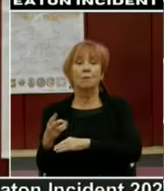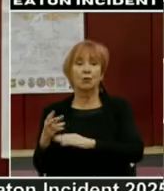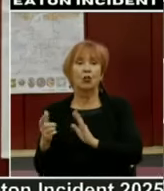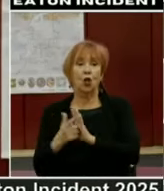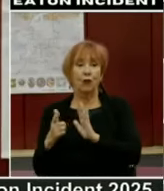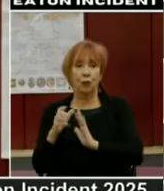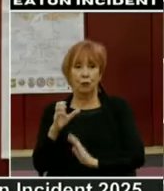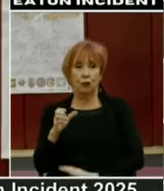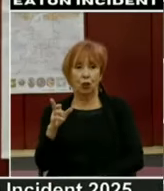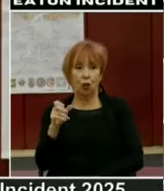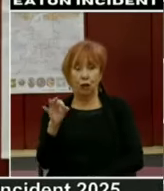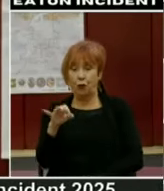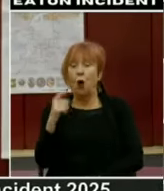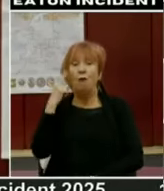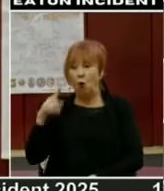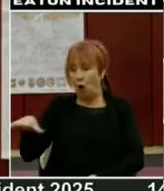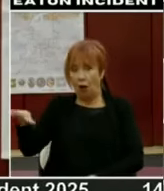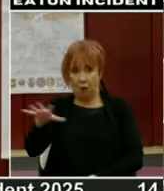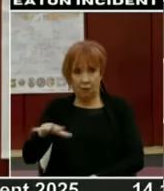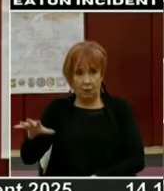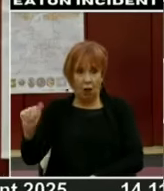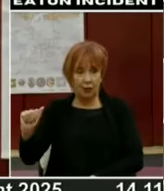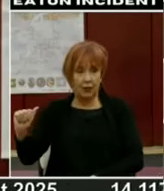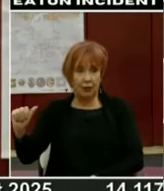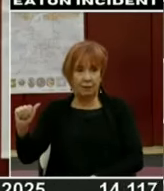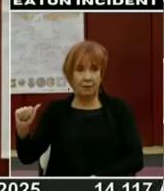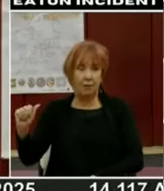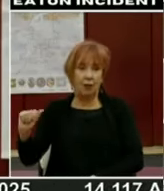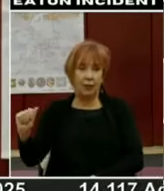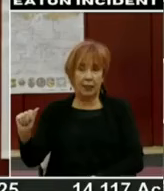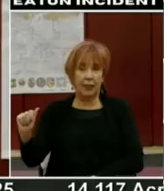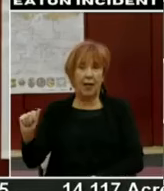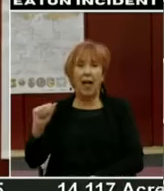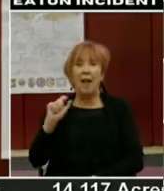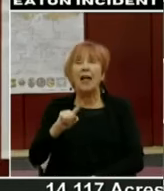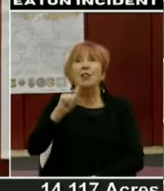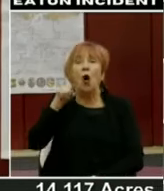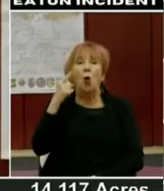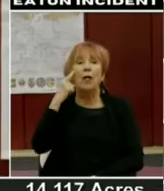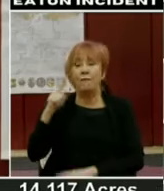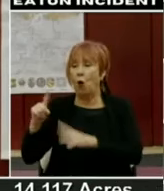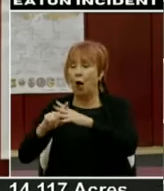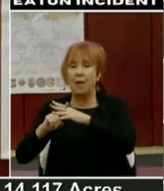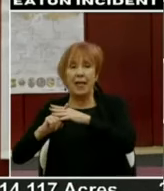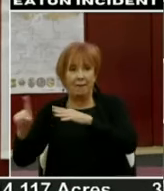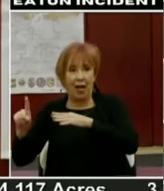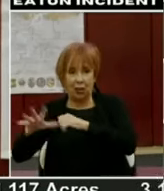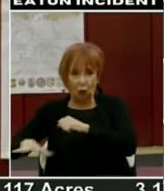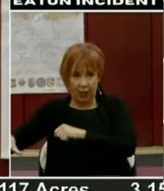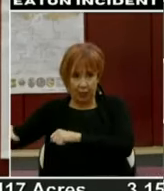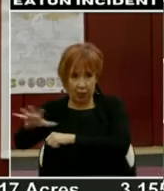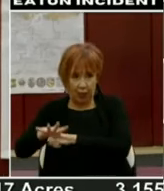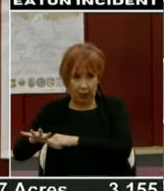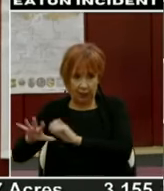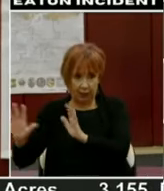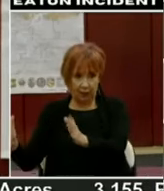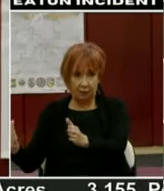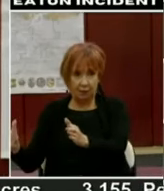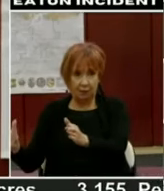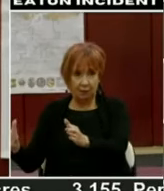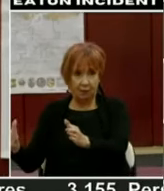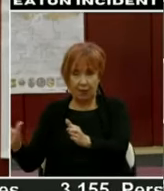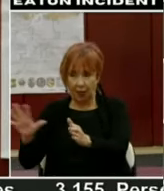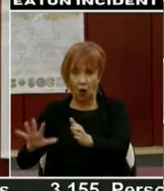evacuation order areas throughout Altadena. Again, that's only for the evacuation ordered areas throughout